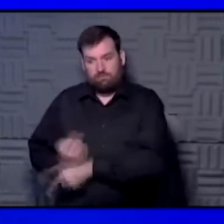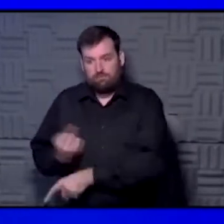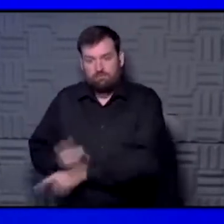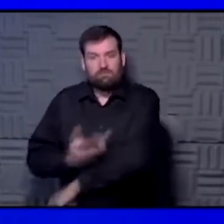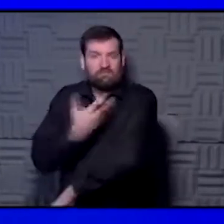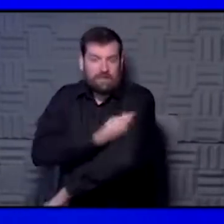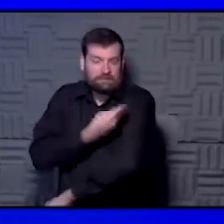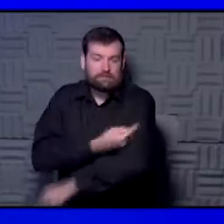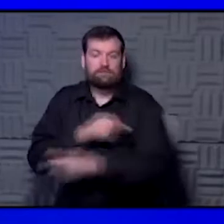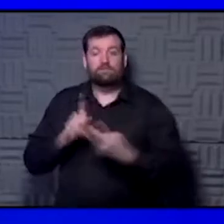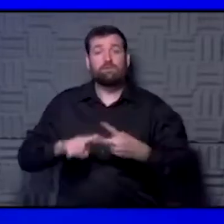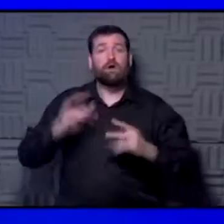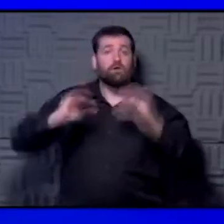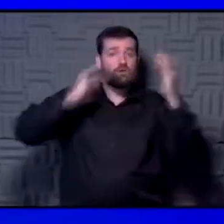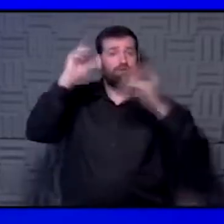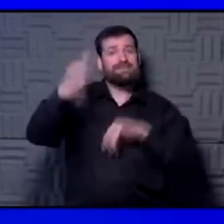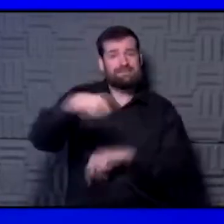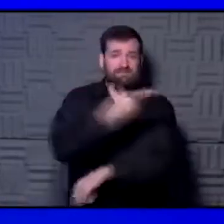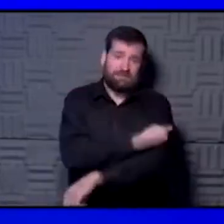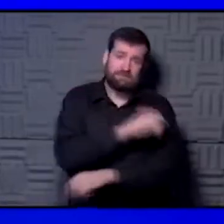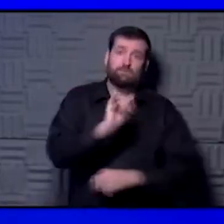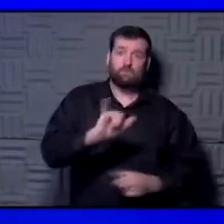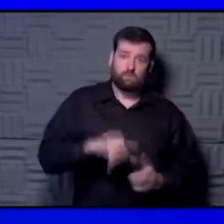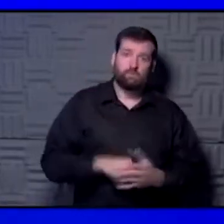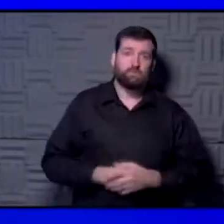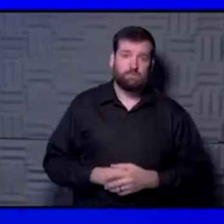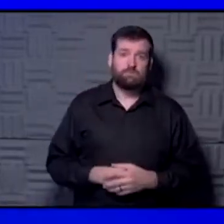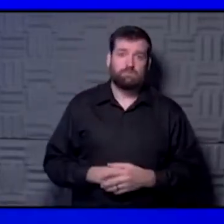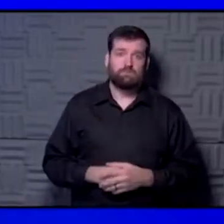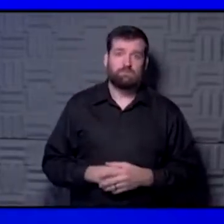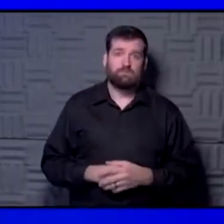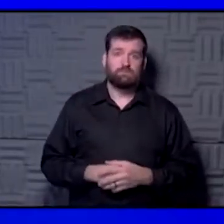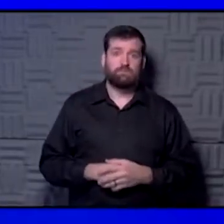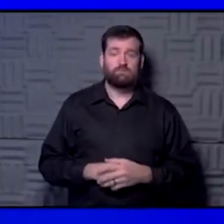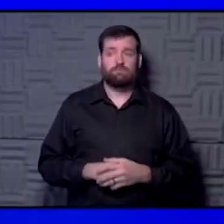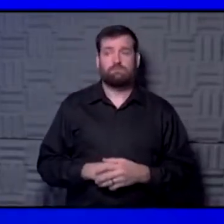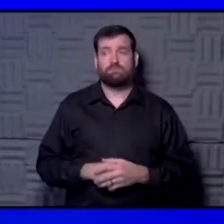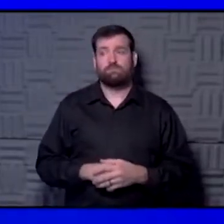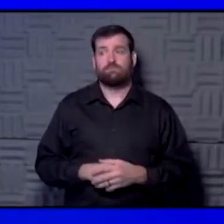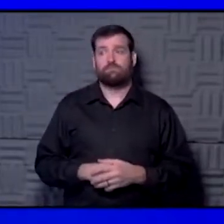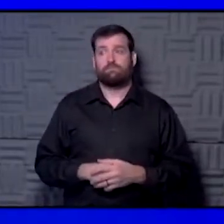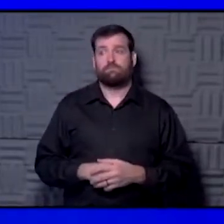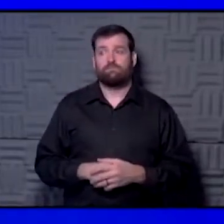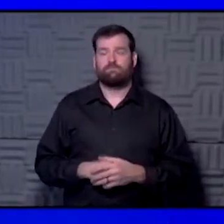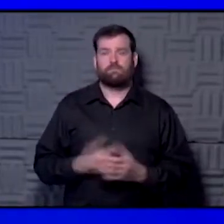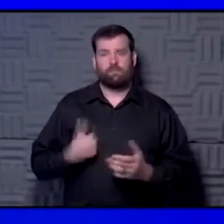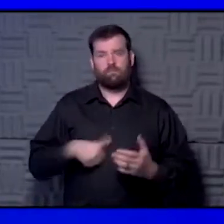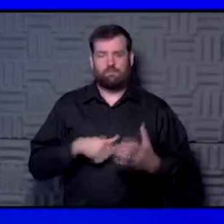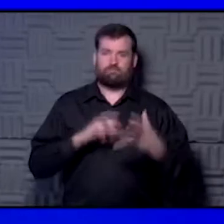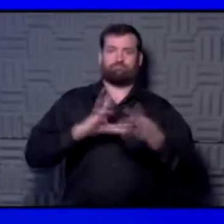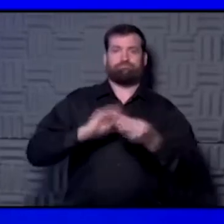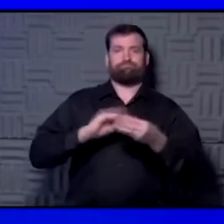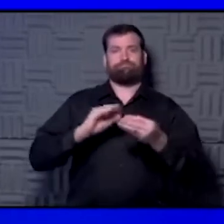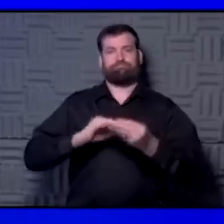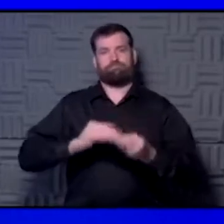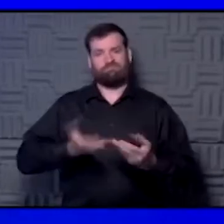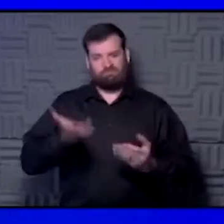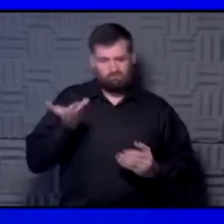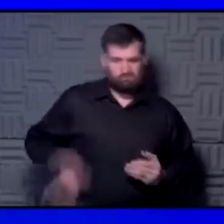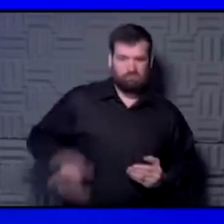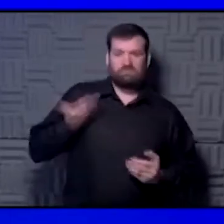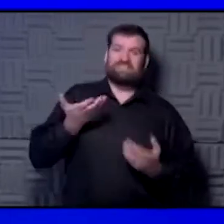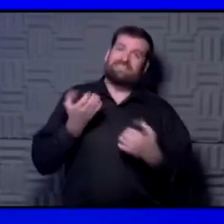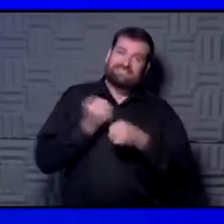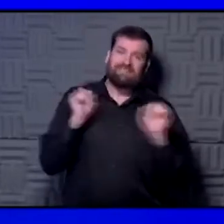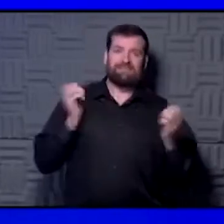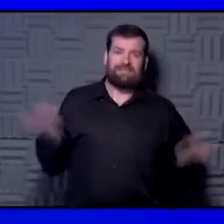even adults need their vaccines. So we have been really, out front and talking about how it is